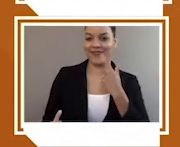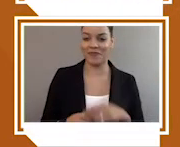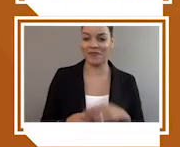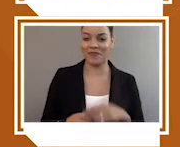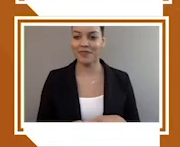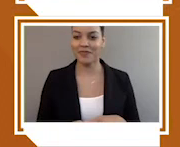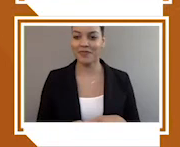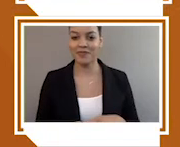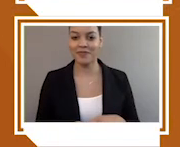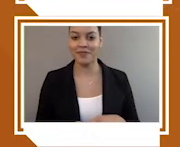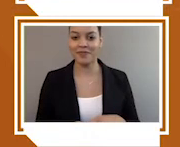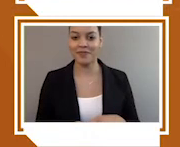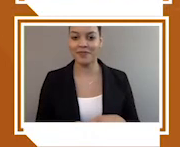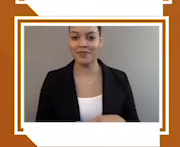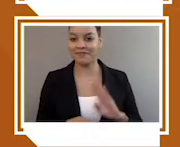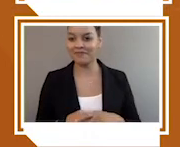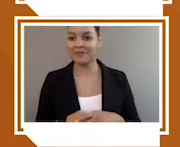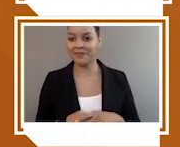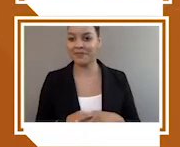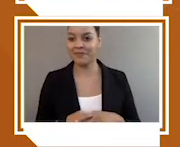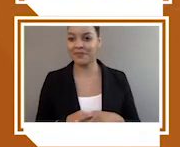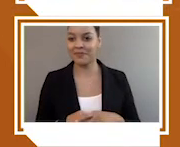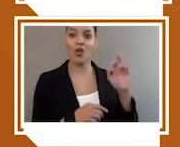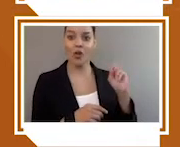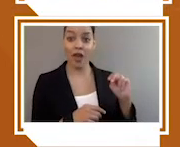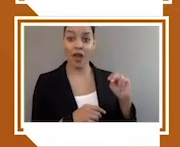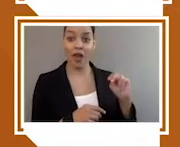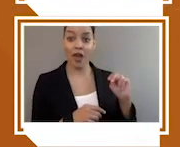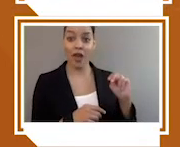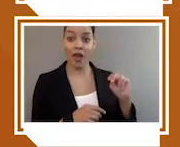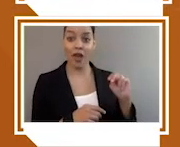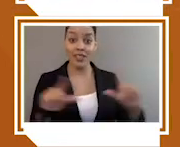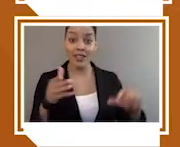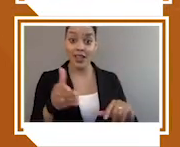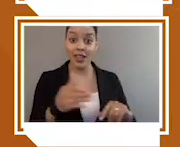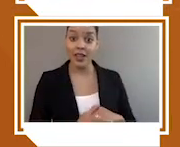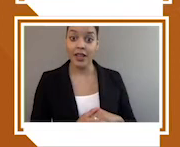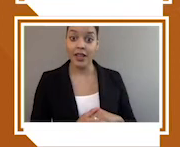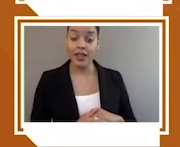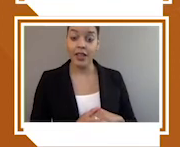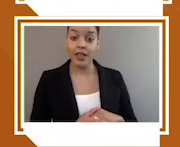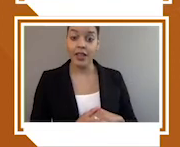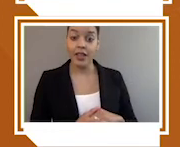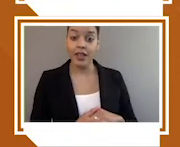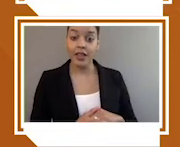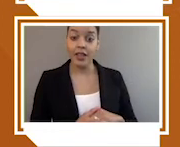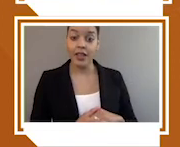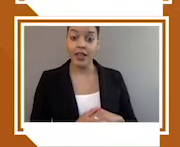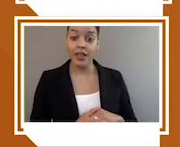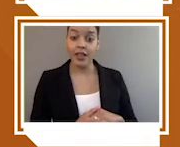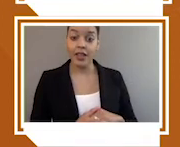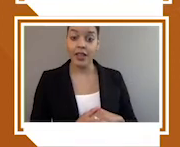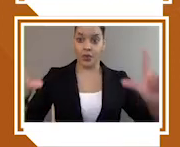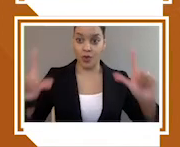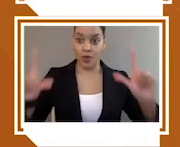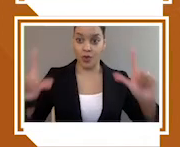Oh my goodness. Hop into that next one. Yes, this right here. The right wing heritage, let's zoom in so y'all can make sure you read it.